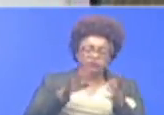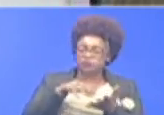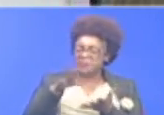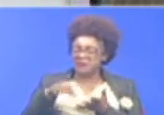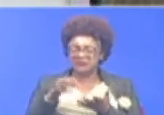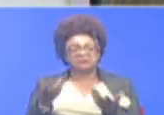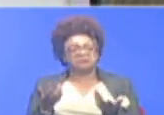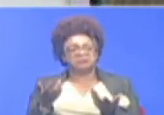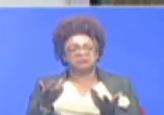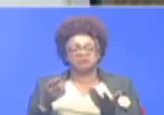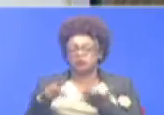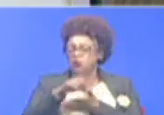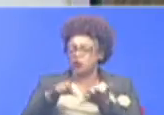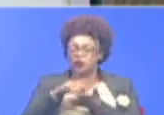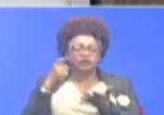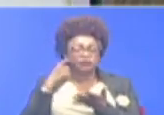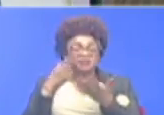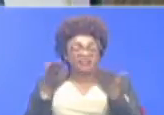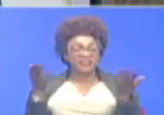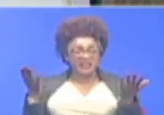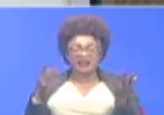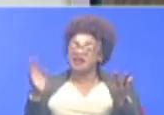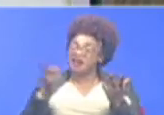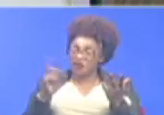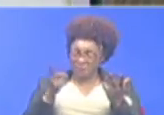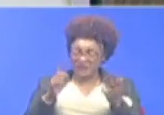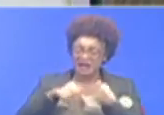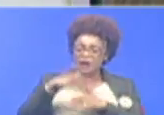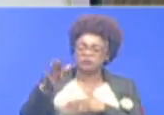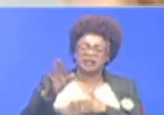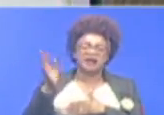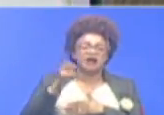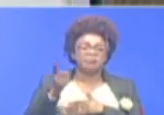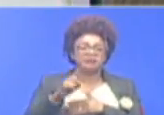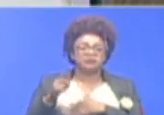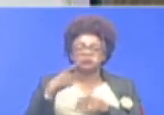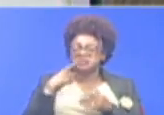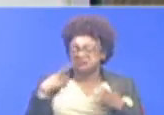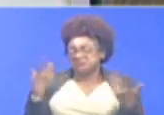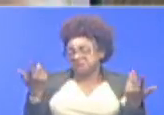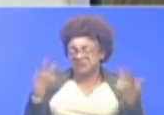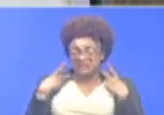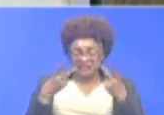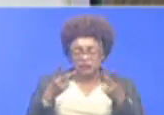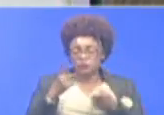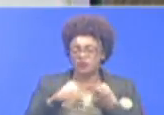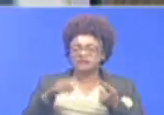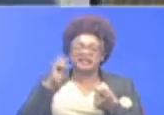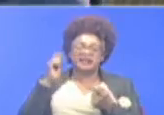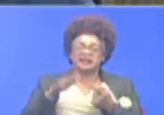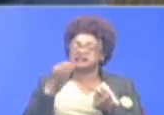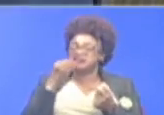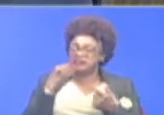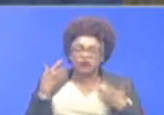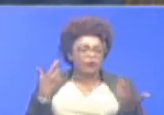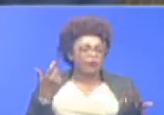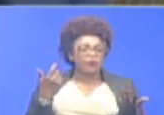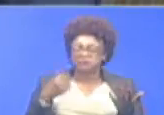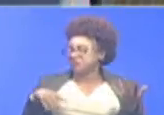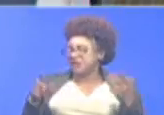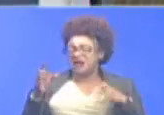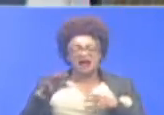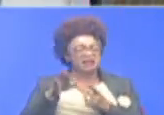went to the local shops, in Nairobi and outside Nairobi. So what we did is, let's look at what Kenyans popularly eat, or let's go to the shelf, randomly just